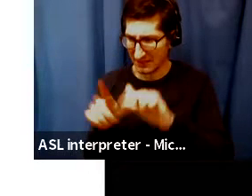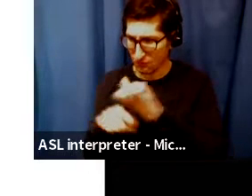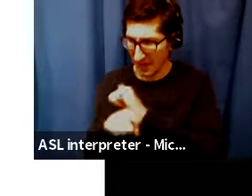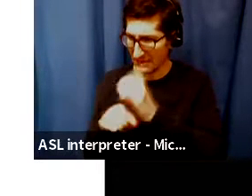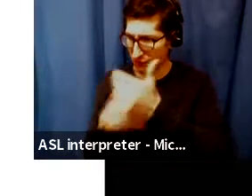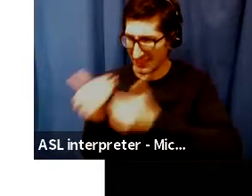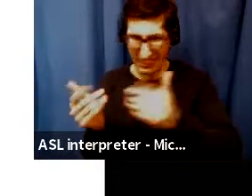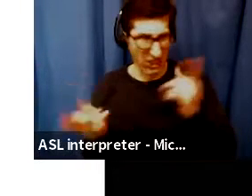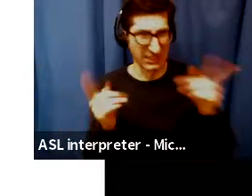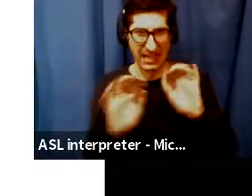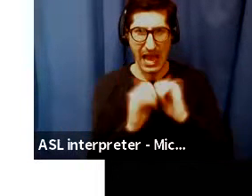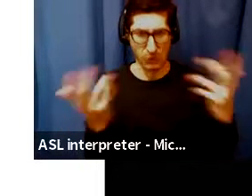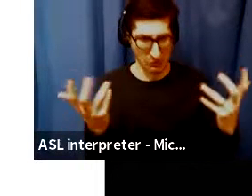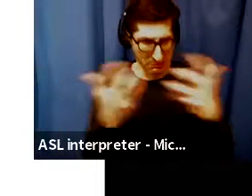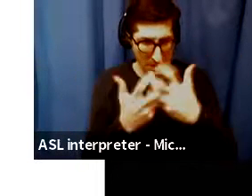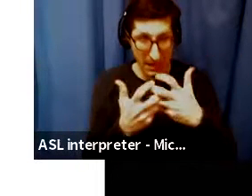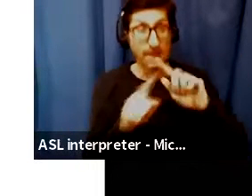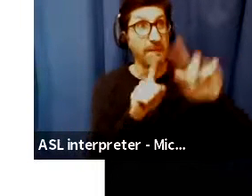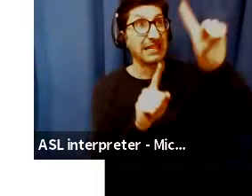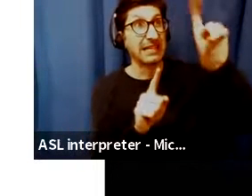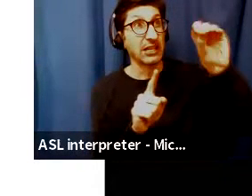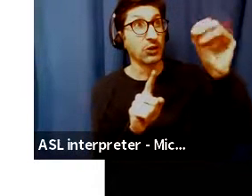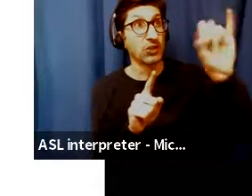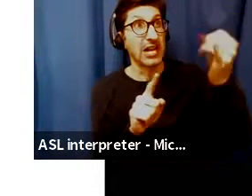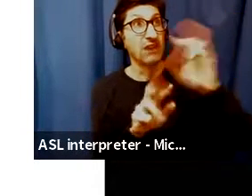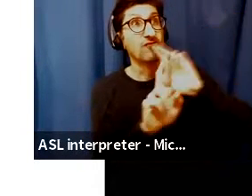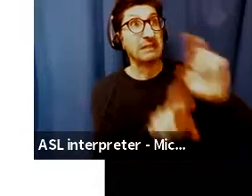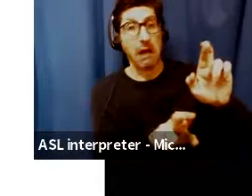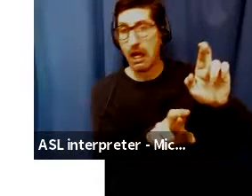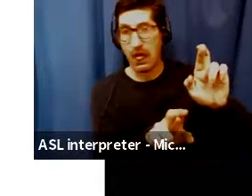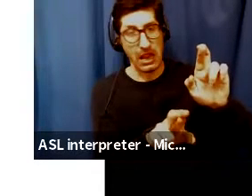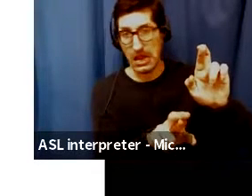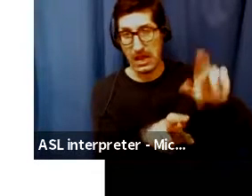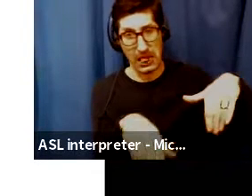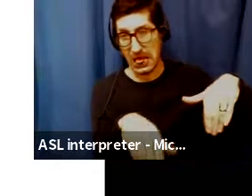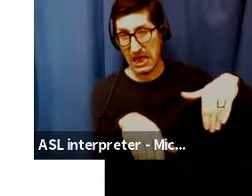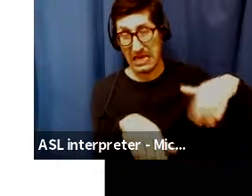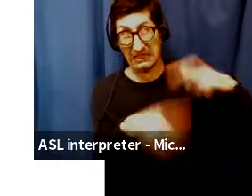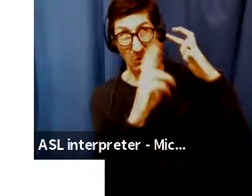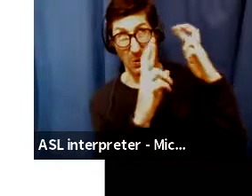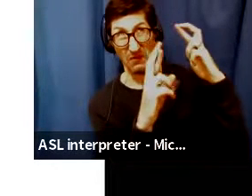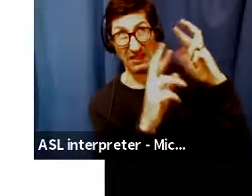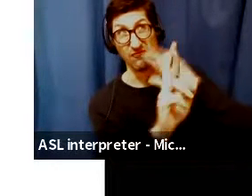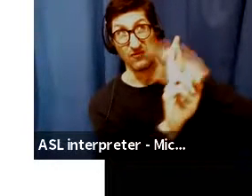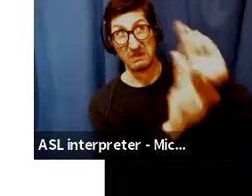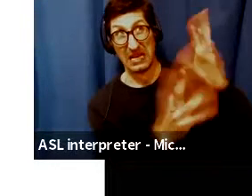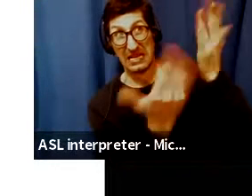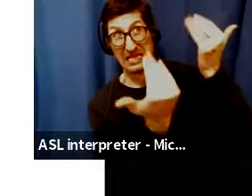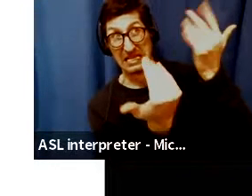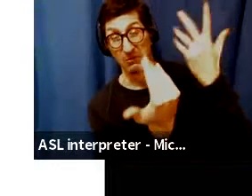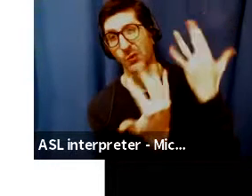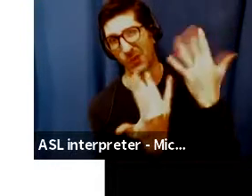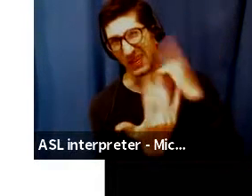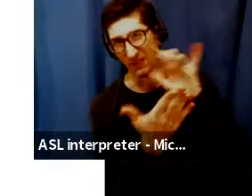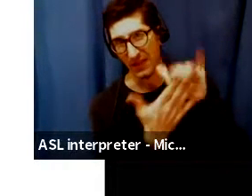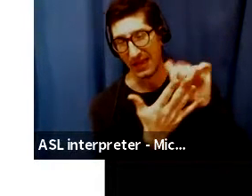haven't gotten anything from the Department of Justice yet. We're still hoping that's going to occur. So moving on to